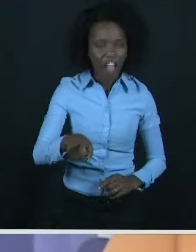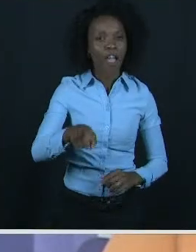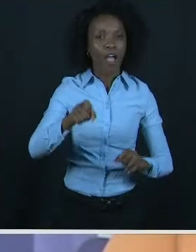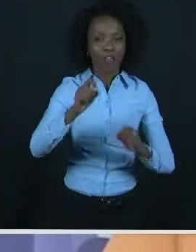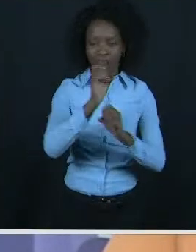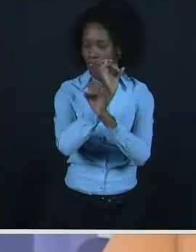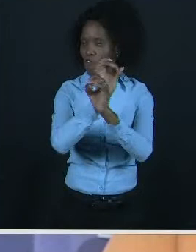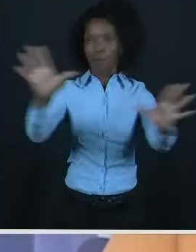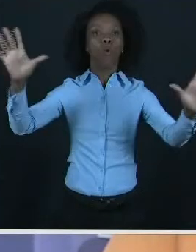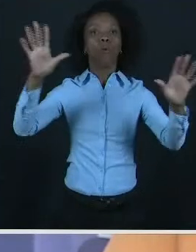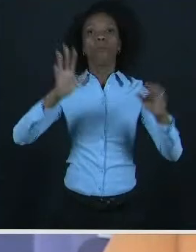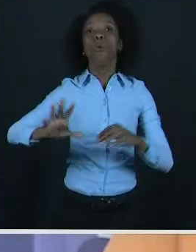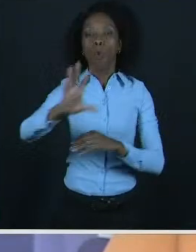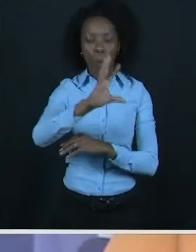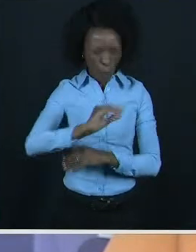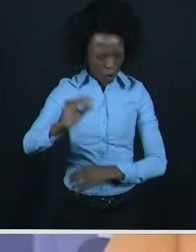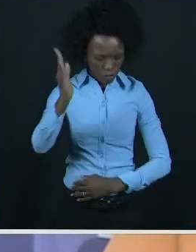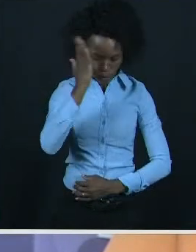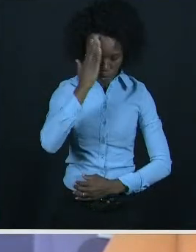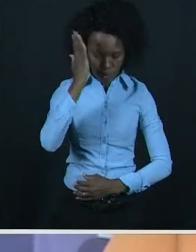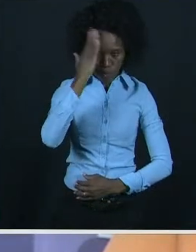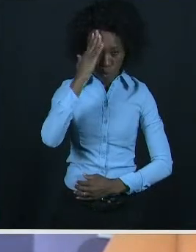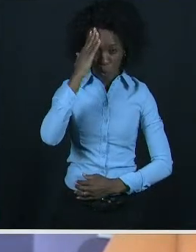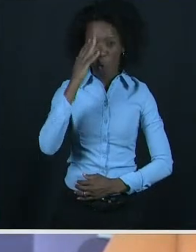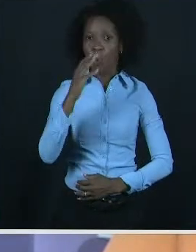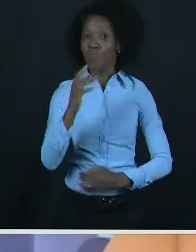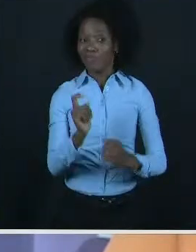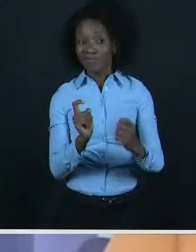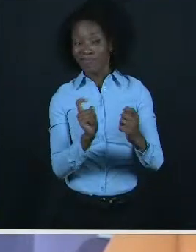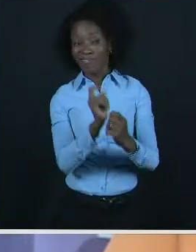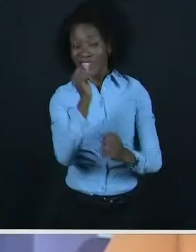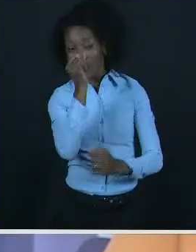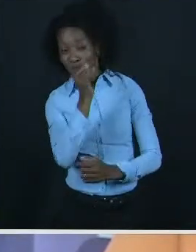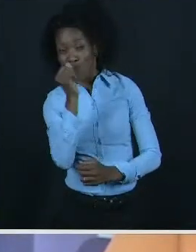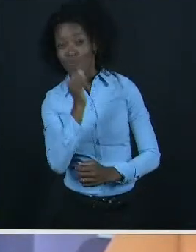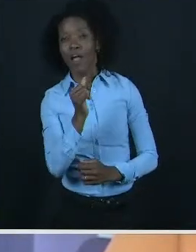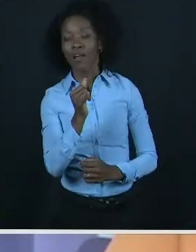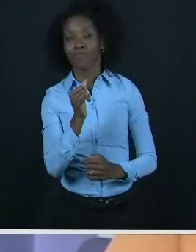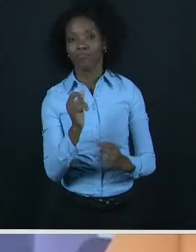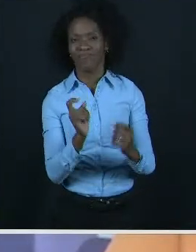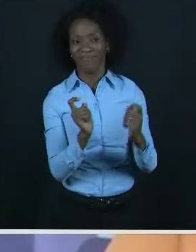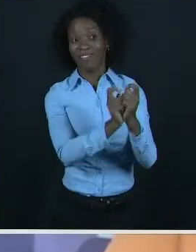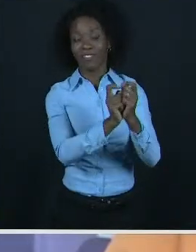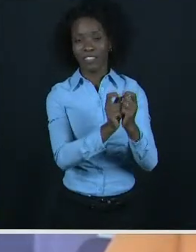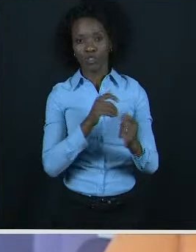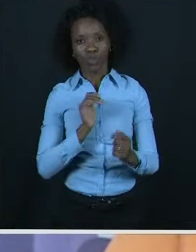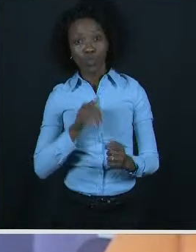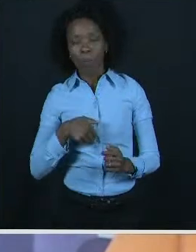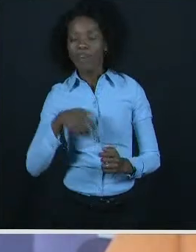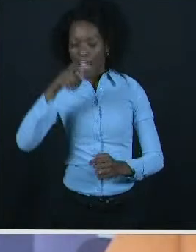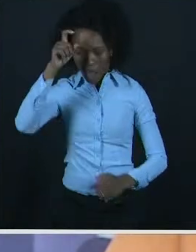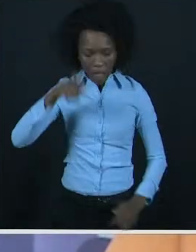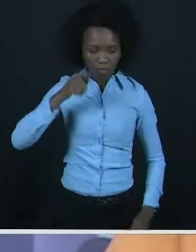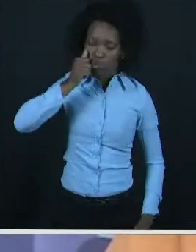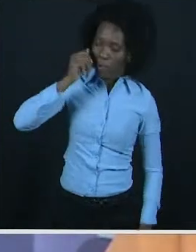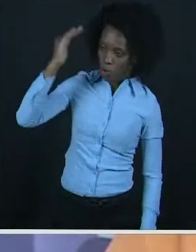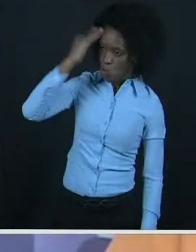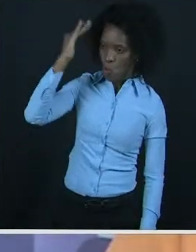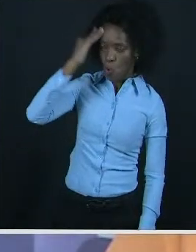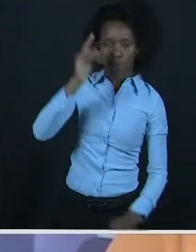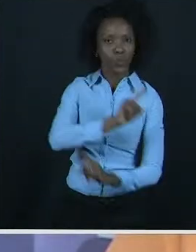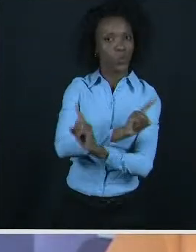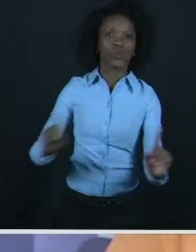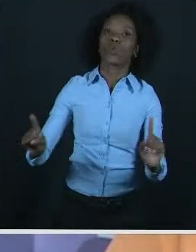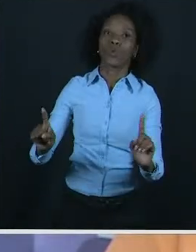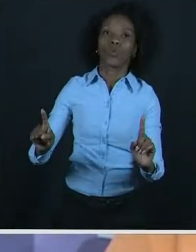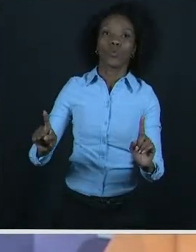We must instill this in the minds of the men of this country.